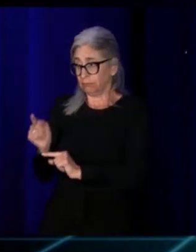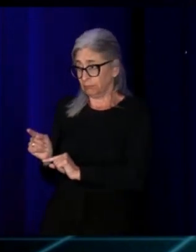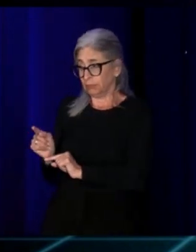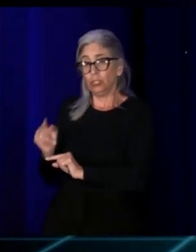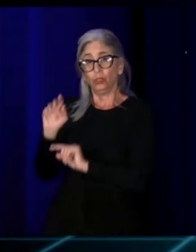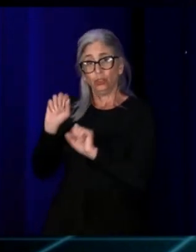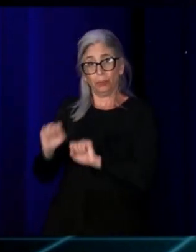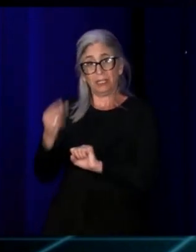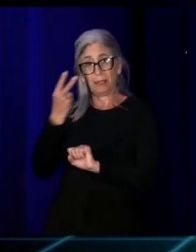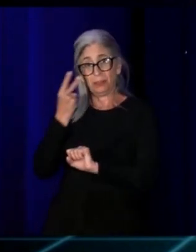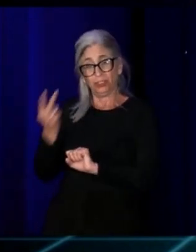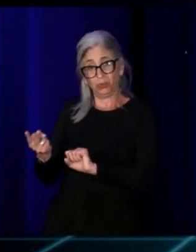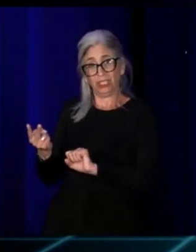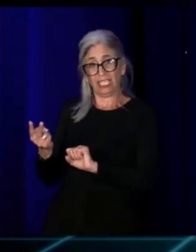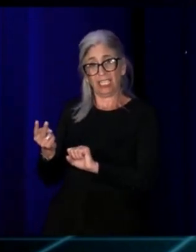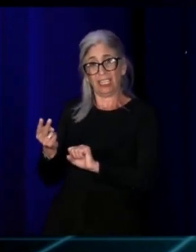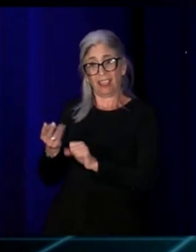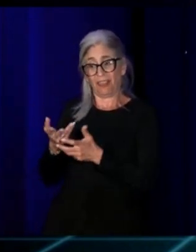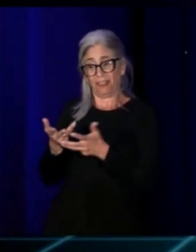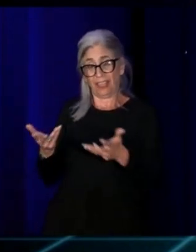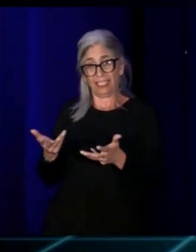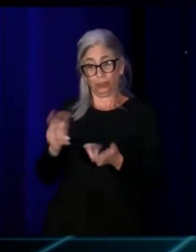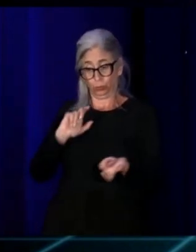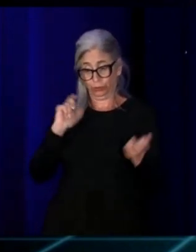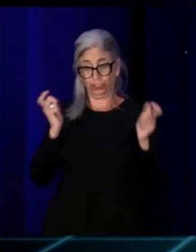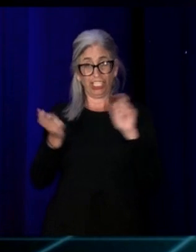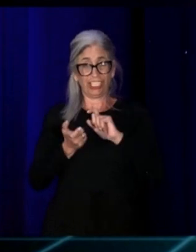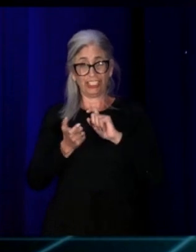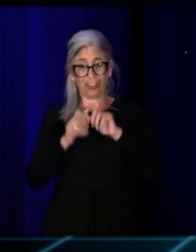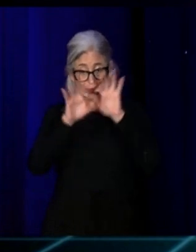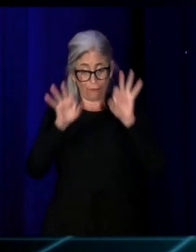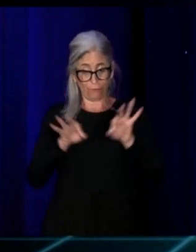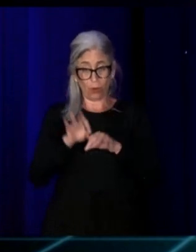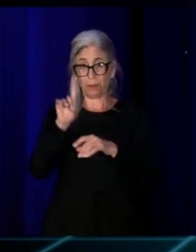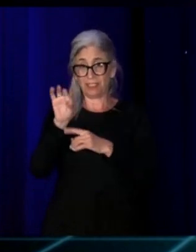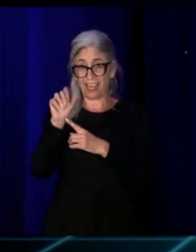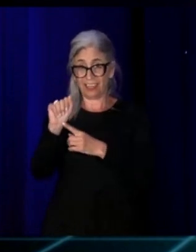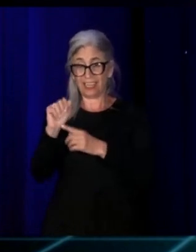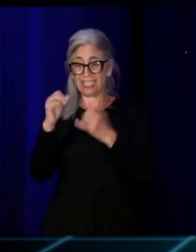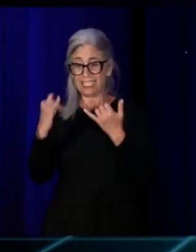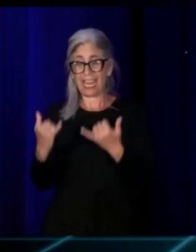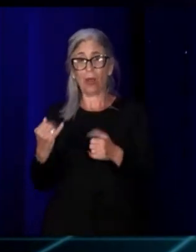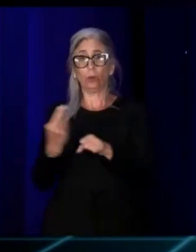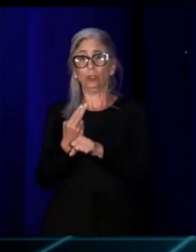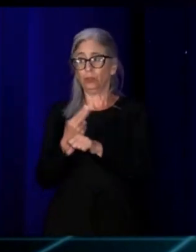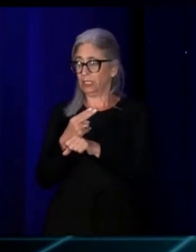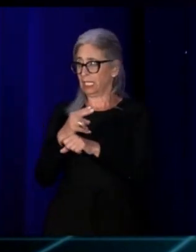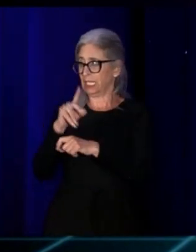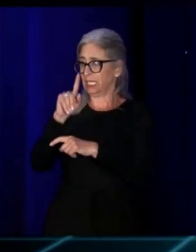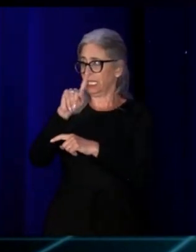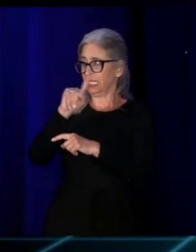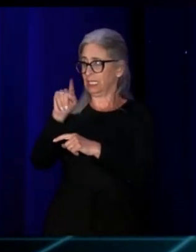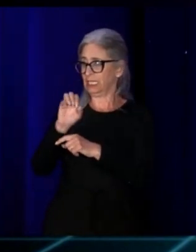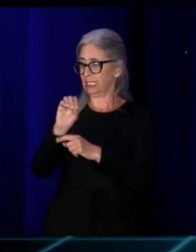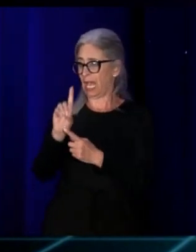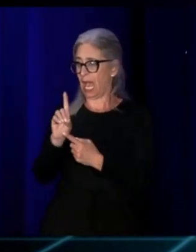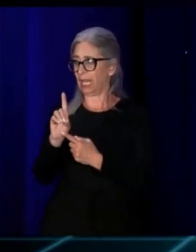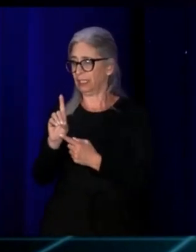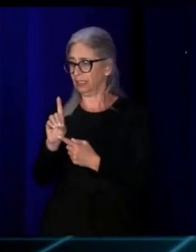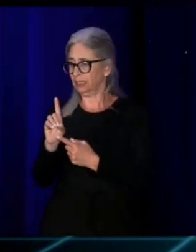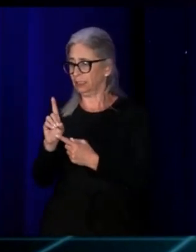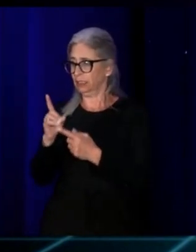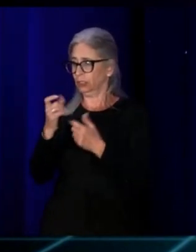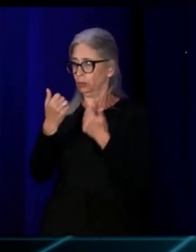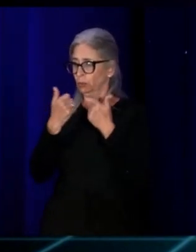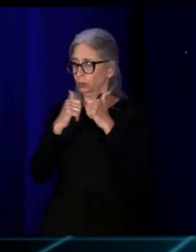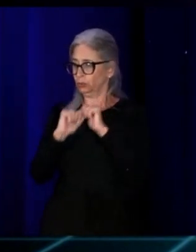you should be able to see a lot of the same stuff we did. We have the form data, except now we're using Zod, and we just try to parse